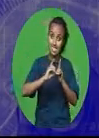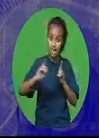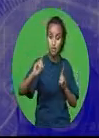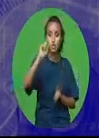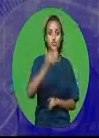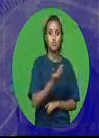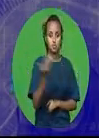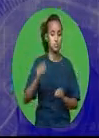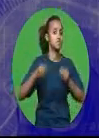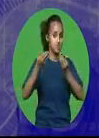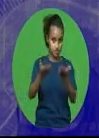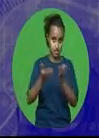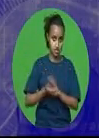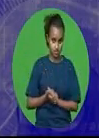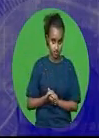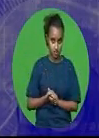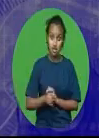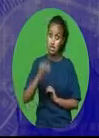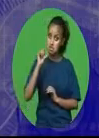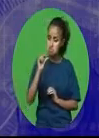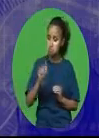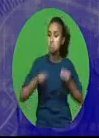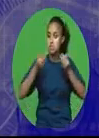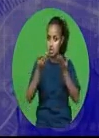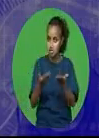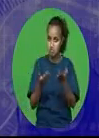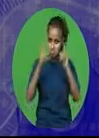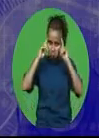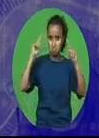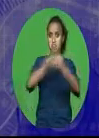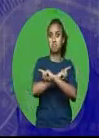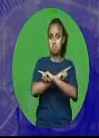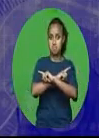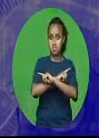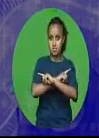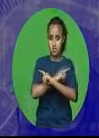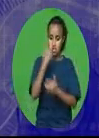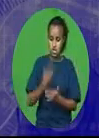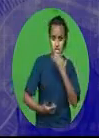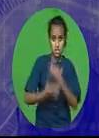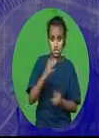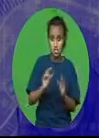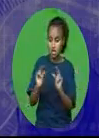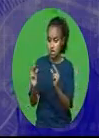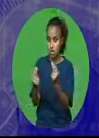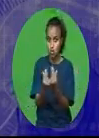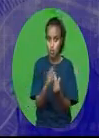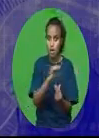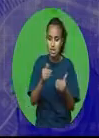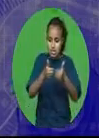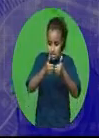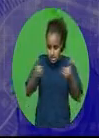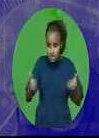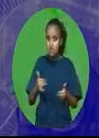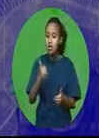an object are given. Some of them are given incorrectly. Discuss in groups and identify